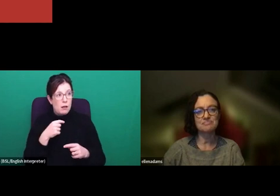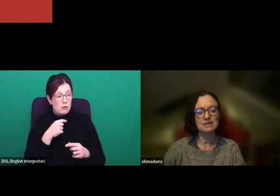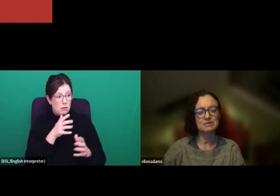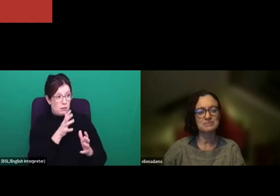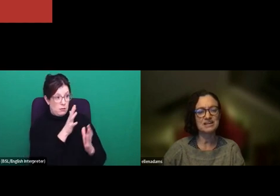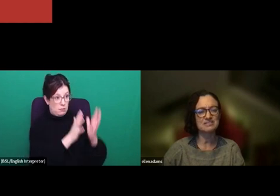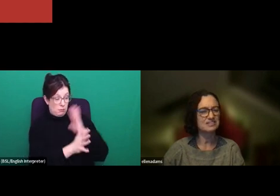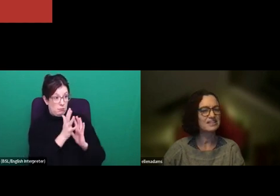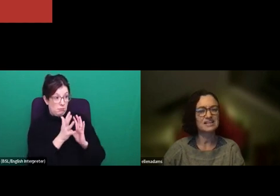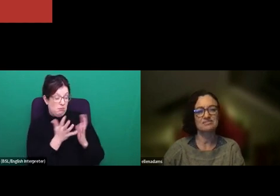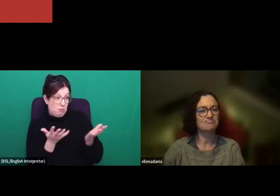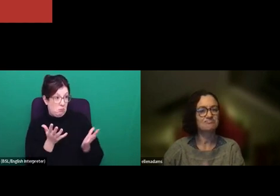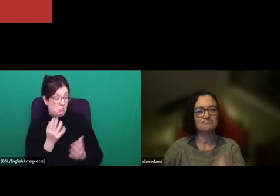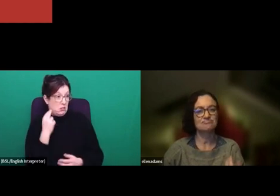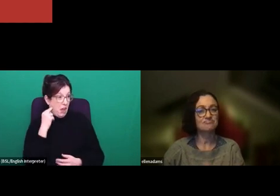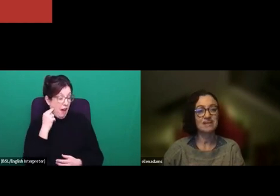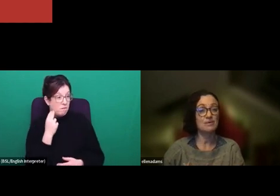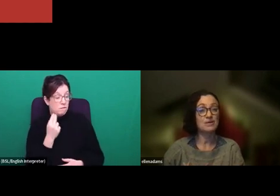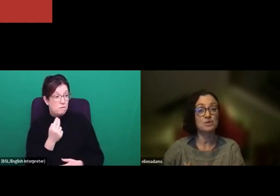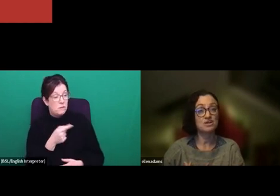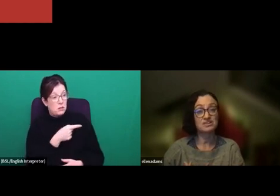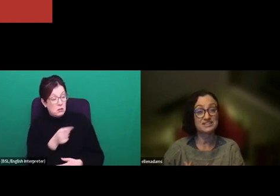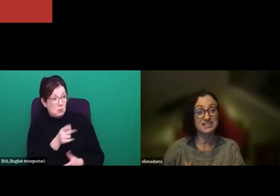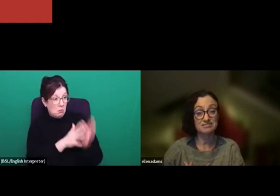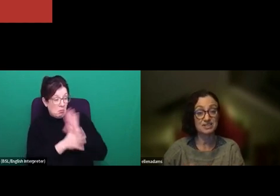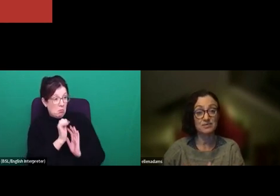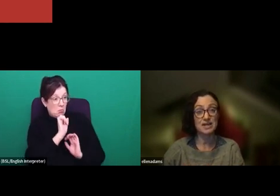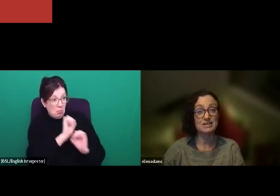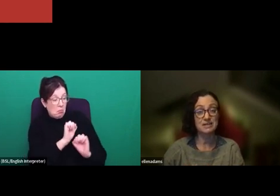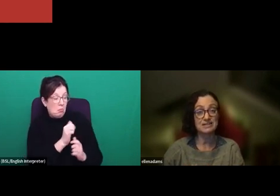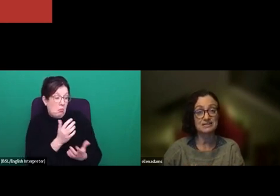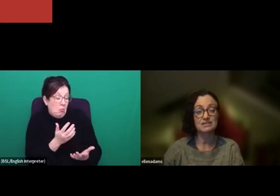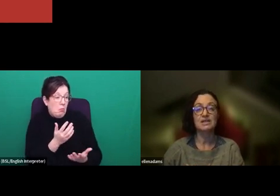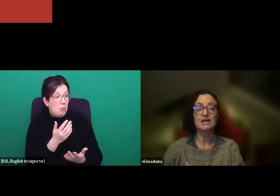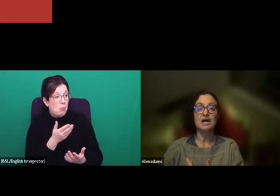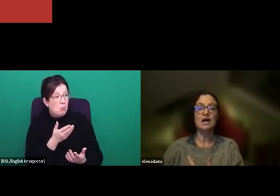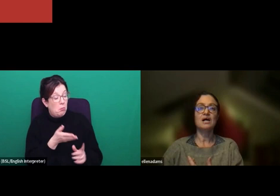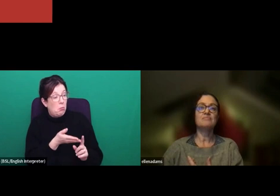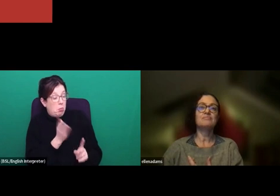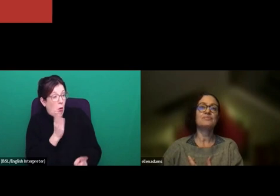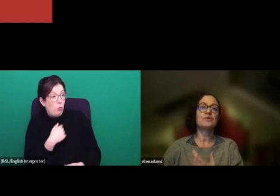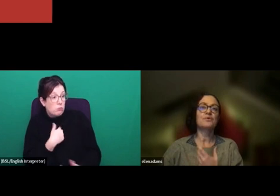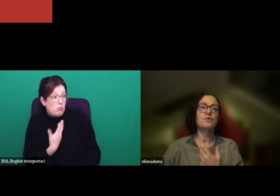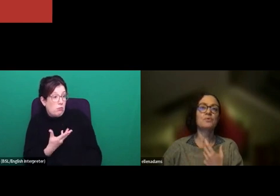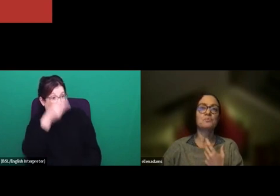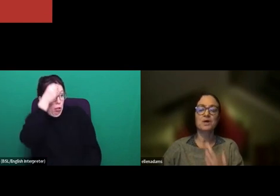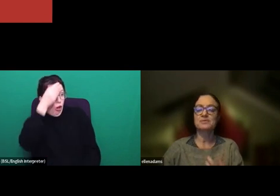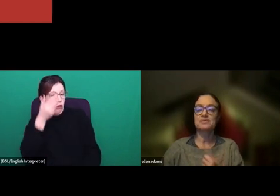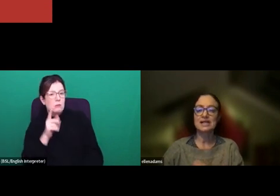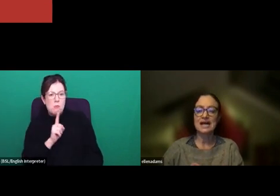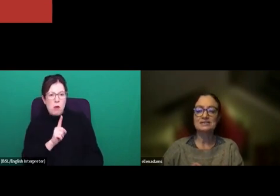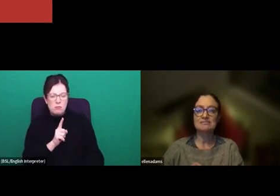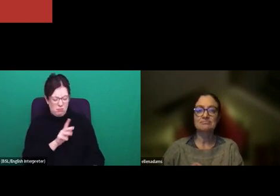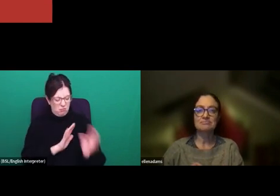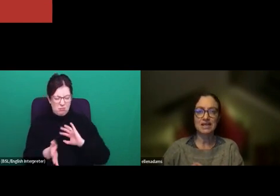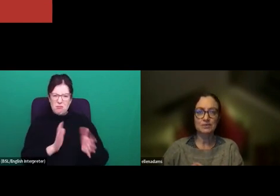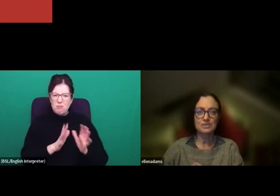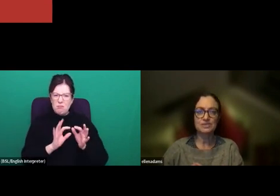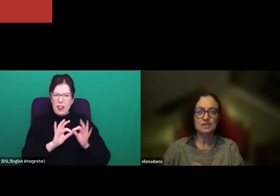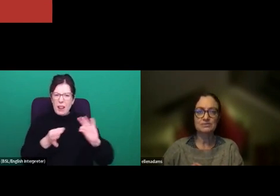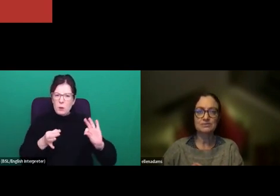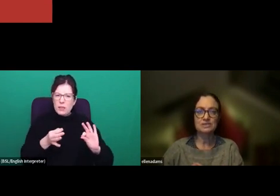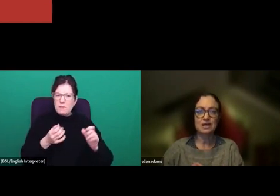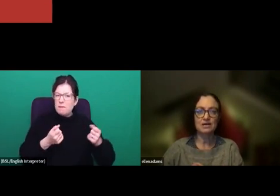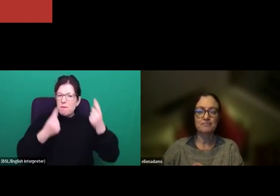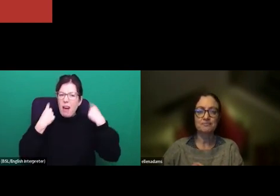really helped me understand how it works and, you know, any better. So I thought, why don't we add